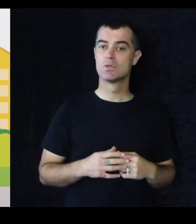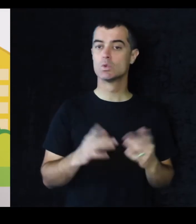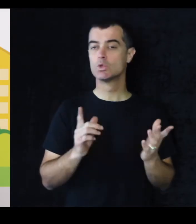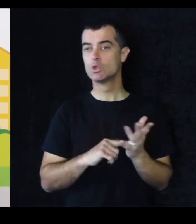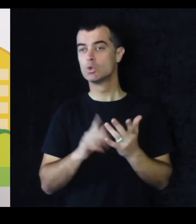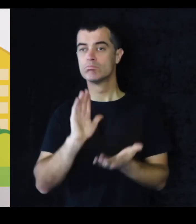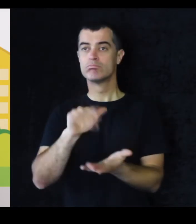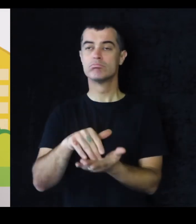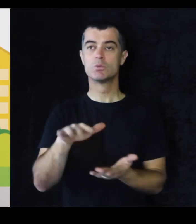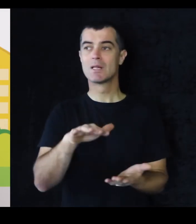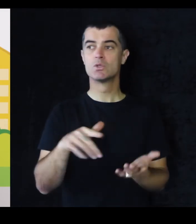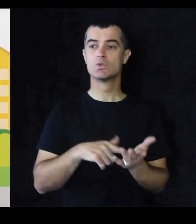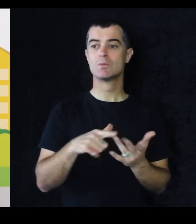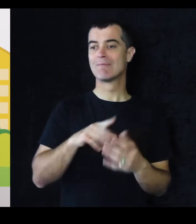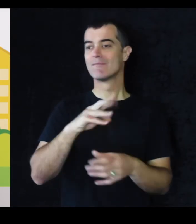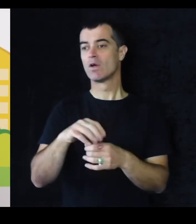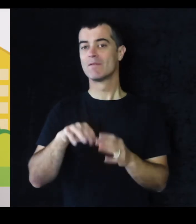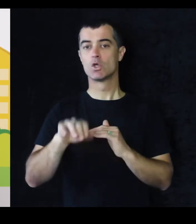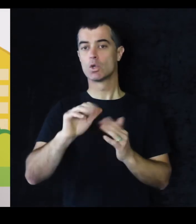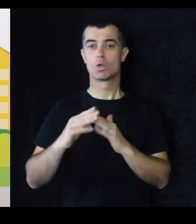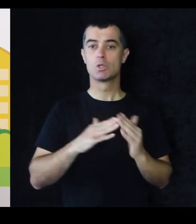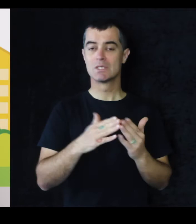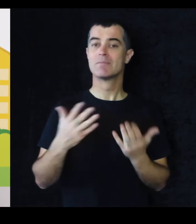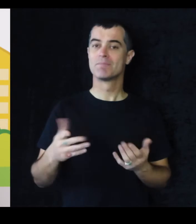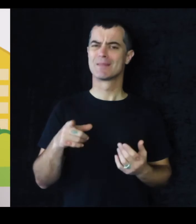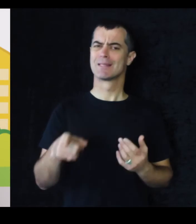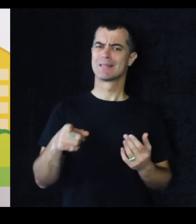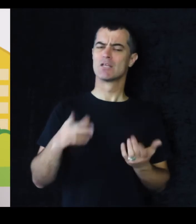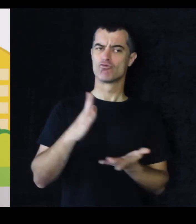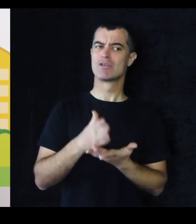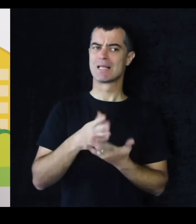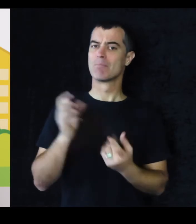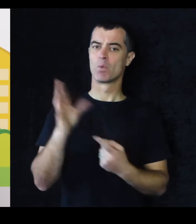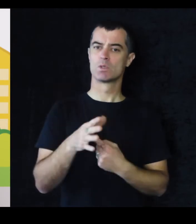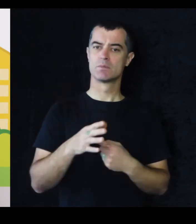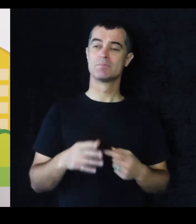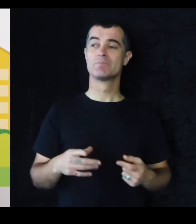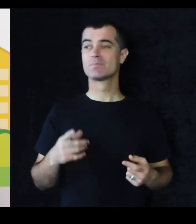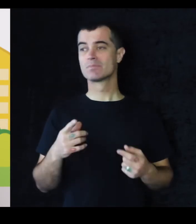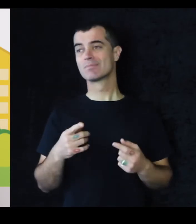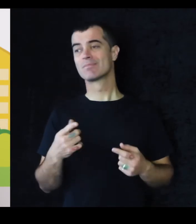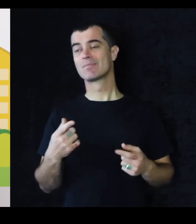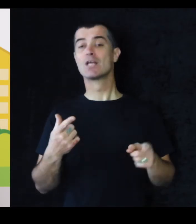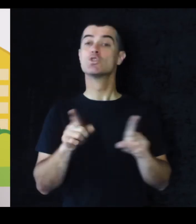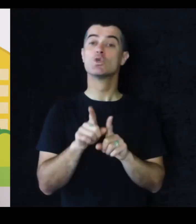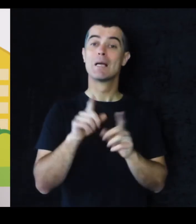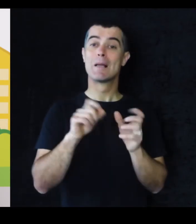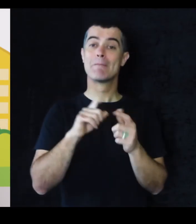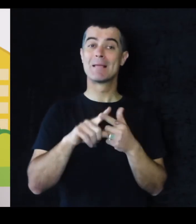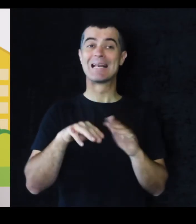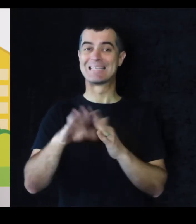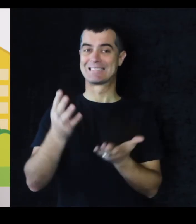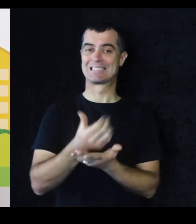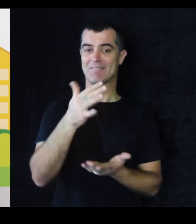get to places, to be involved in your community, that's really important. And to be in a